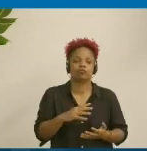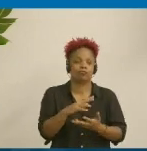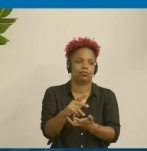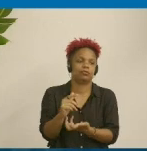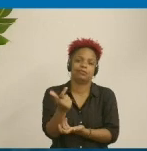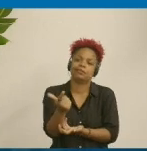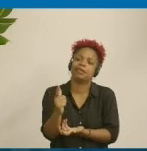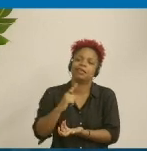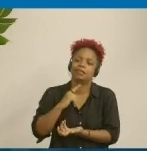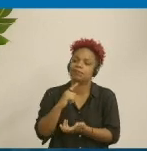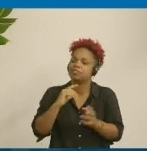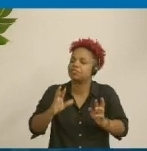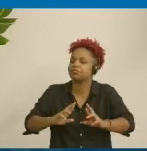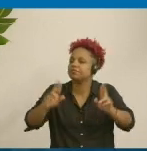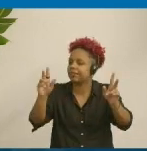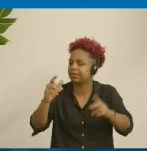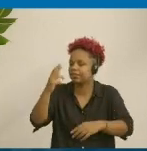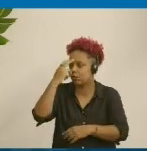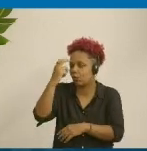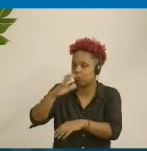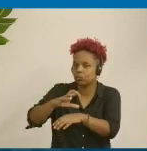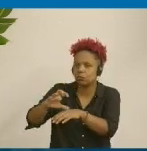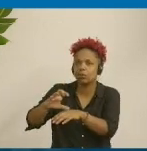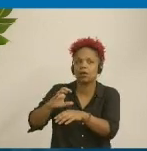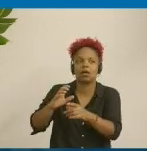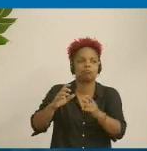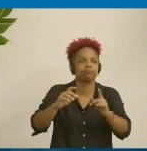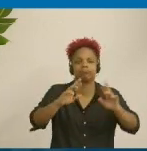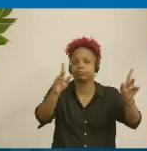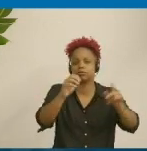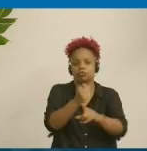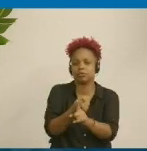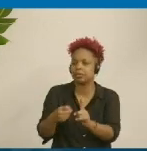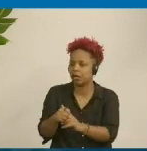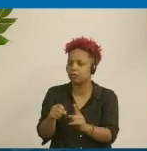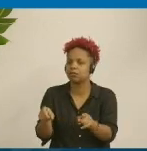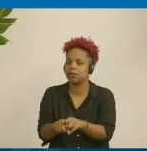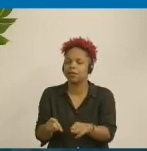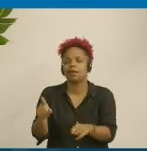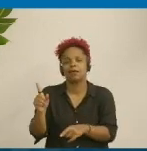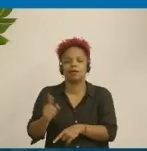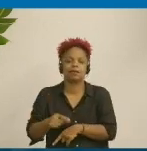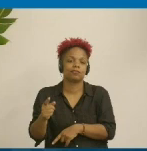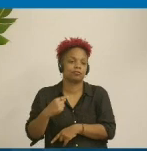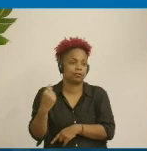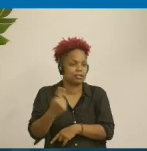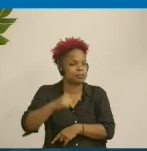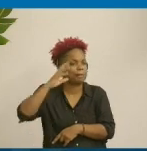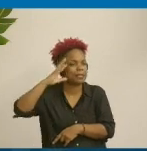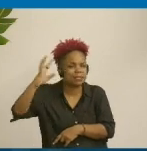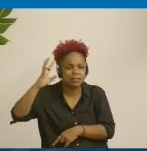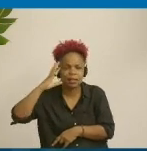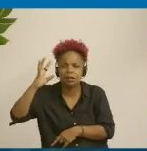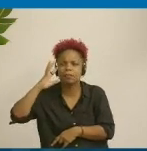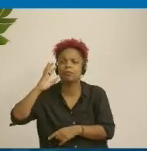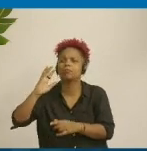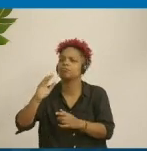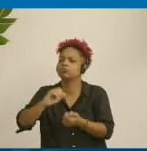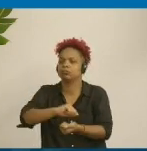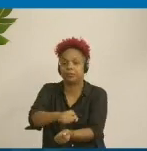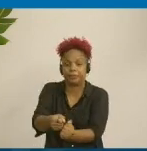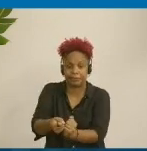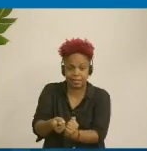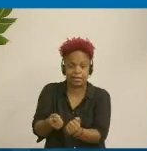so it's how the envision eventually also sustainability, especially due to the nature of